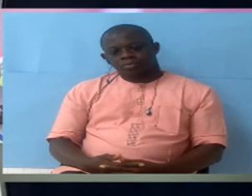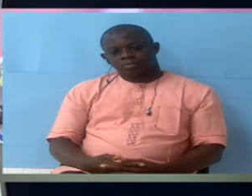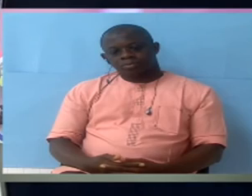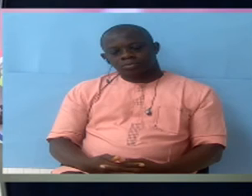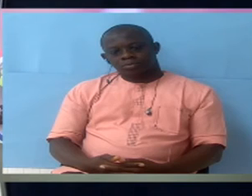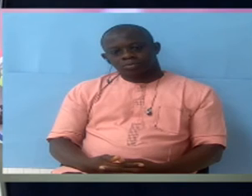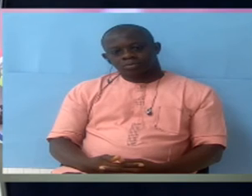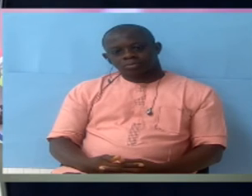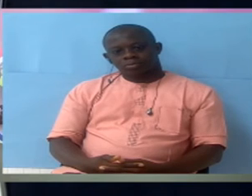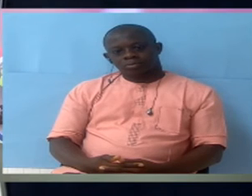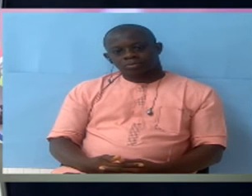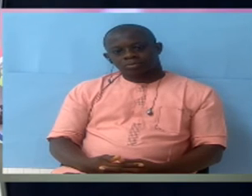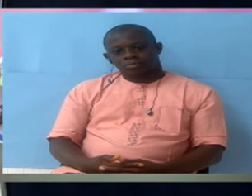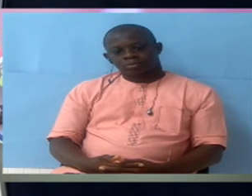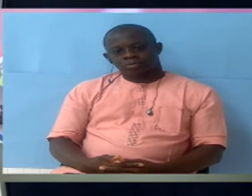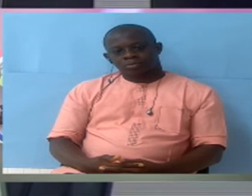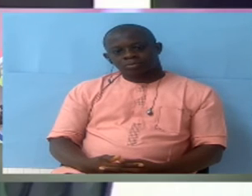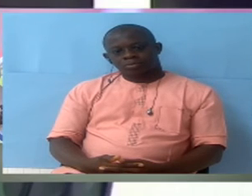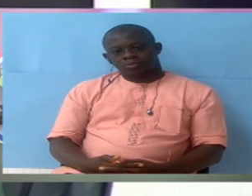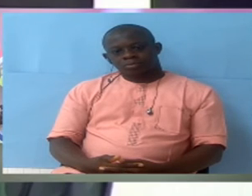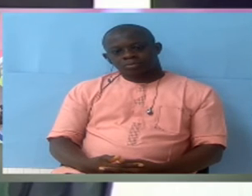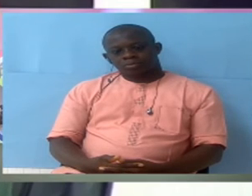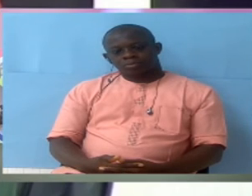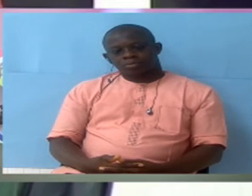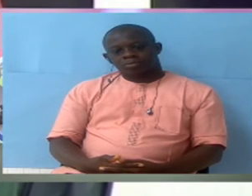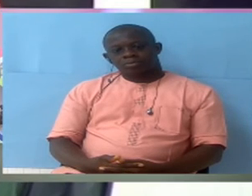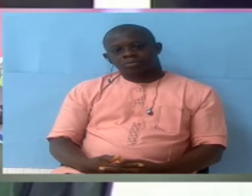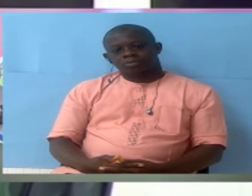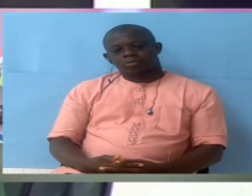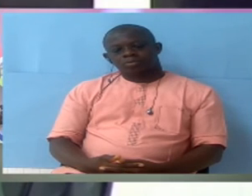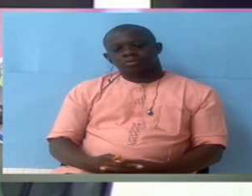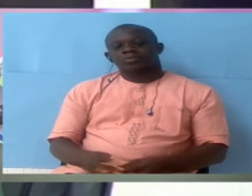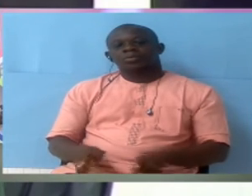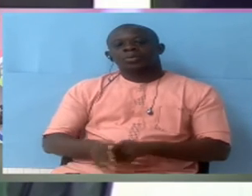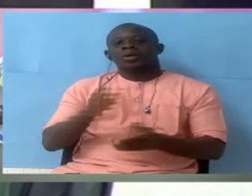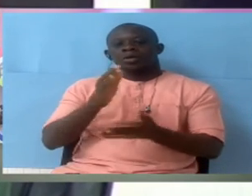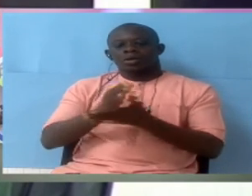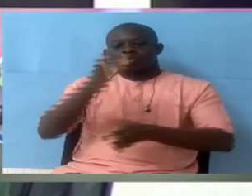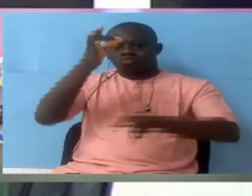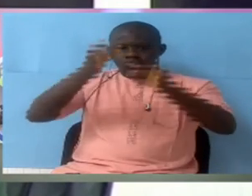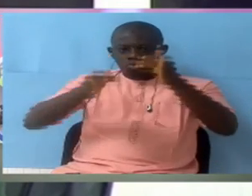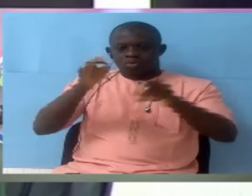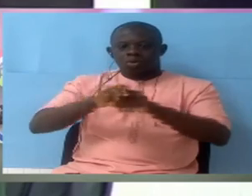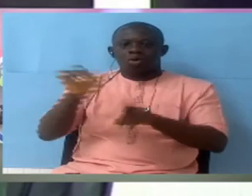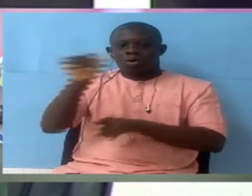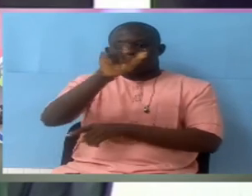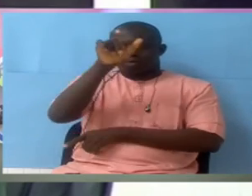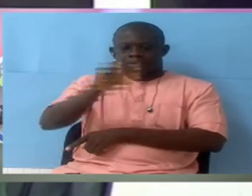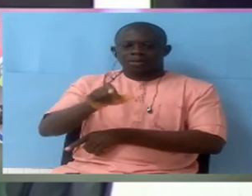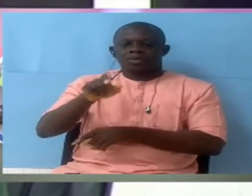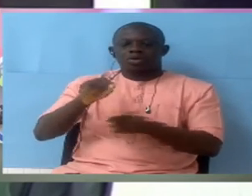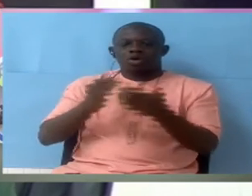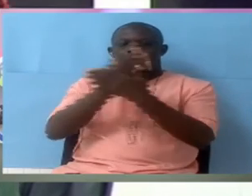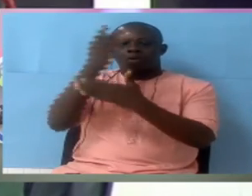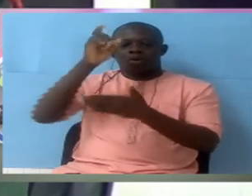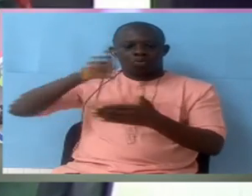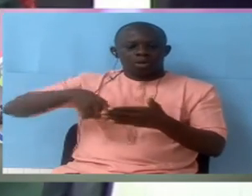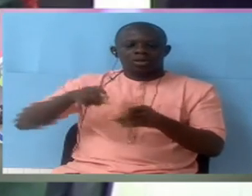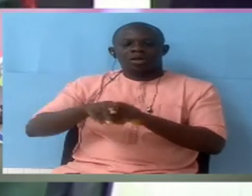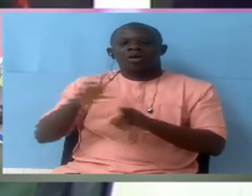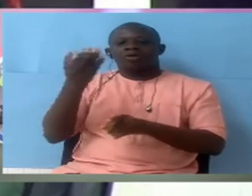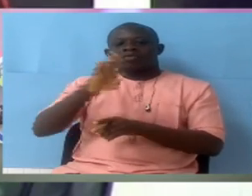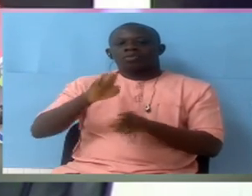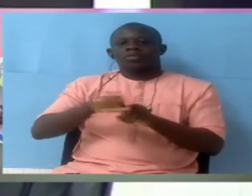The case was presided by a Commonwealth judge called Justice Munyagin. She's